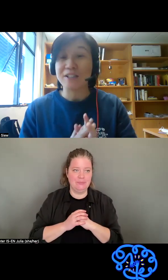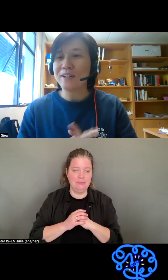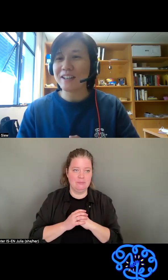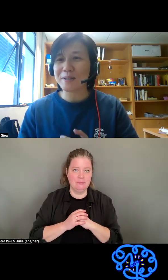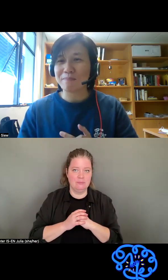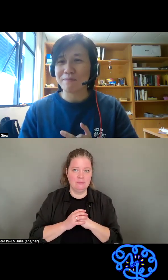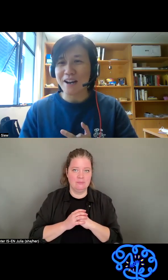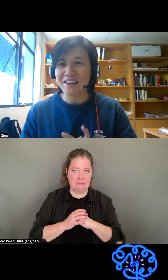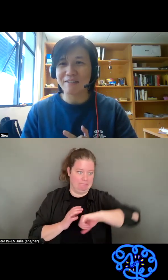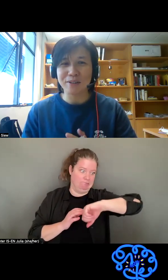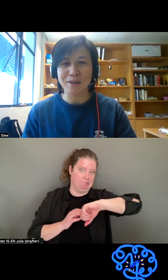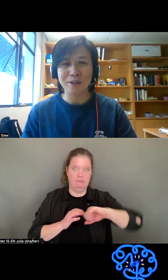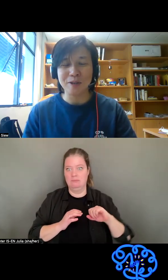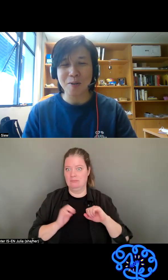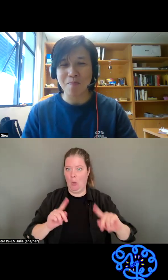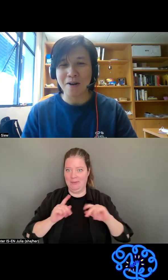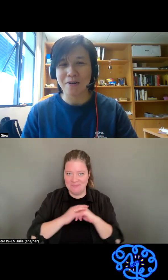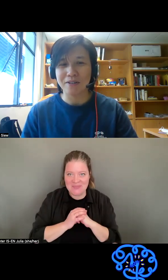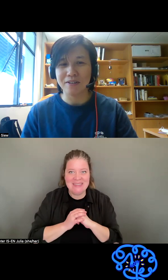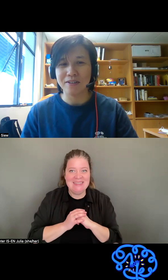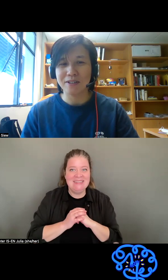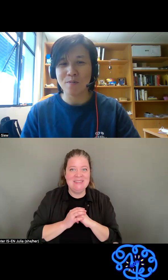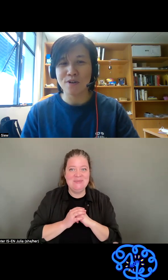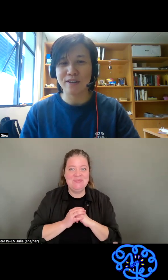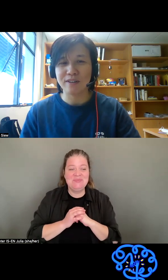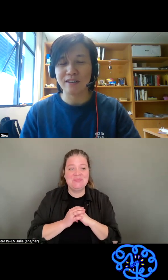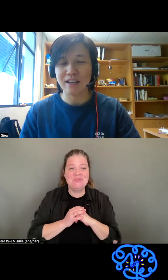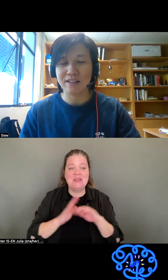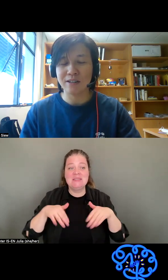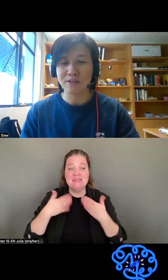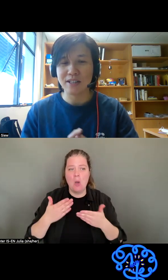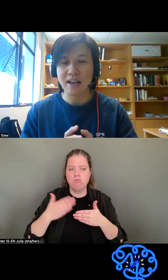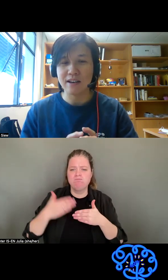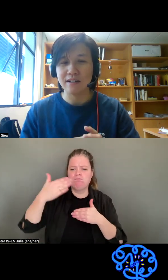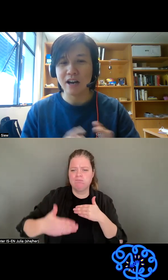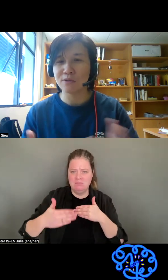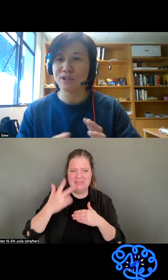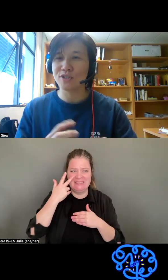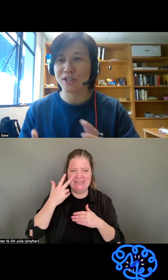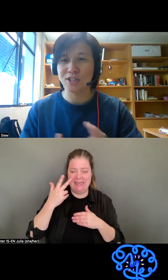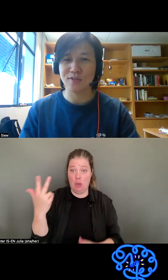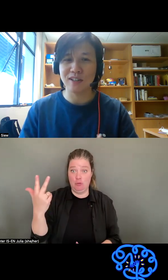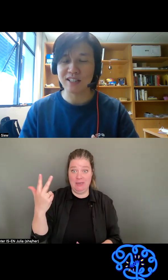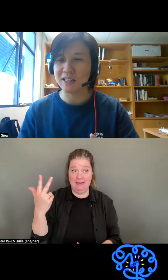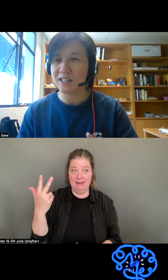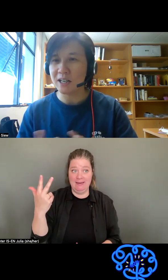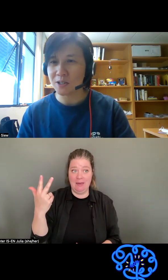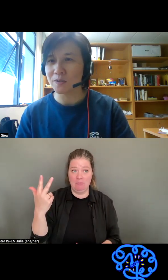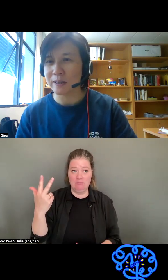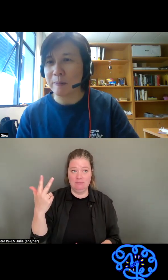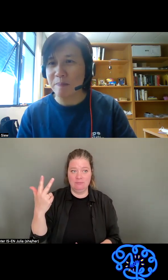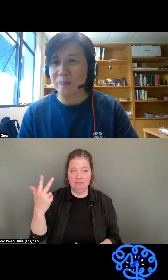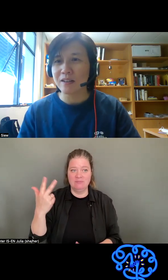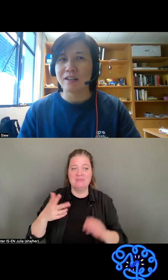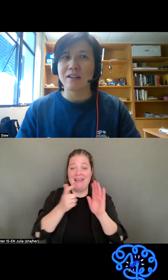Okay, so in the next part, I want to talk a little bit about some work that looks at how the structure of the lexicon changes